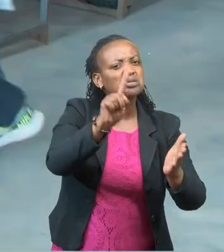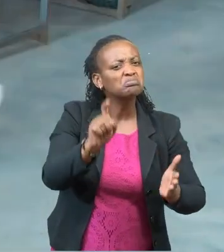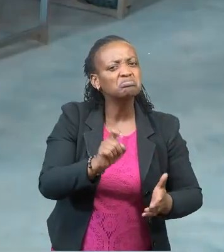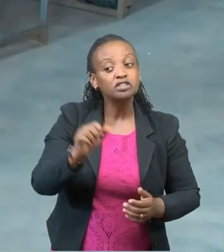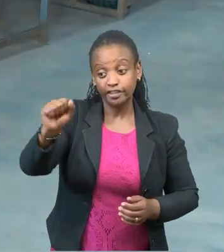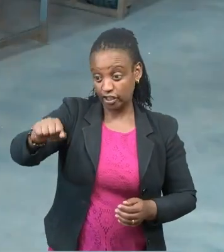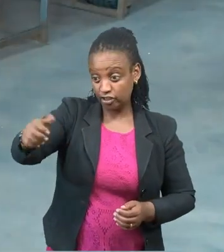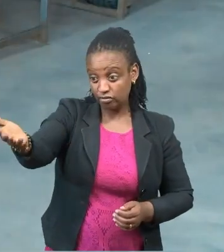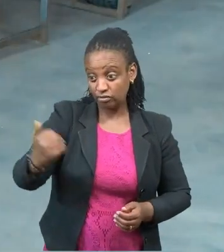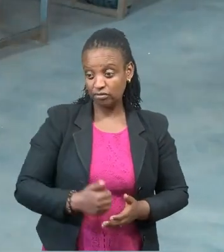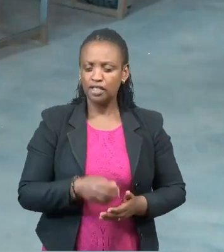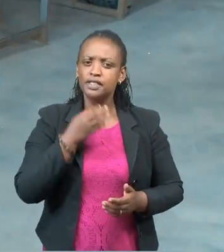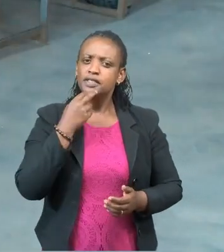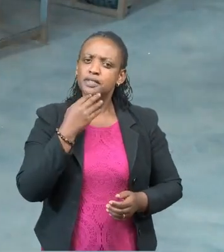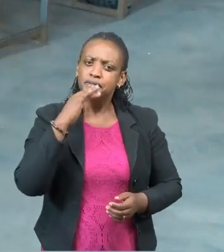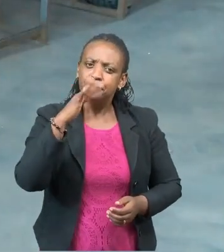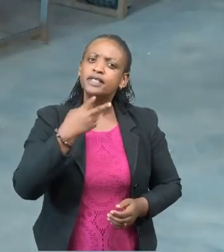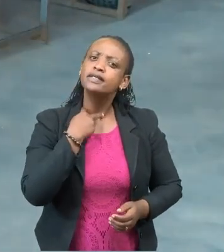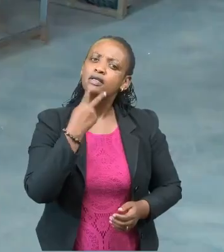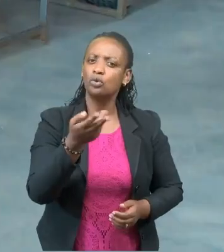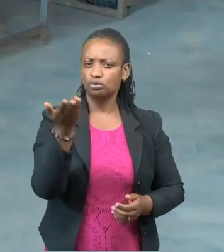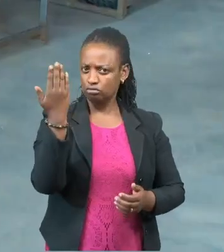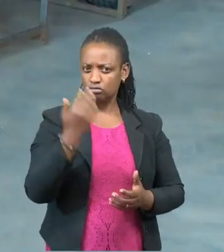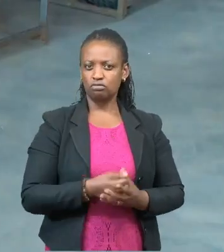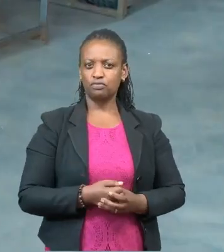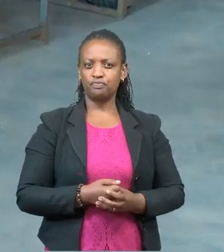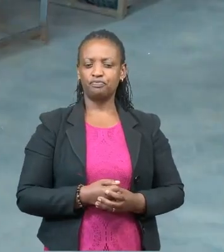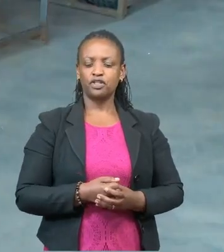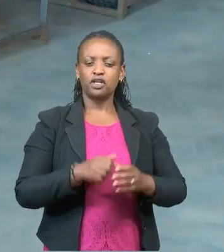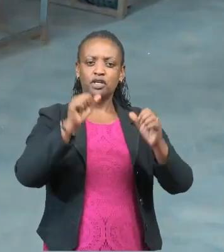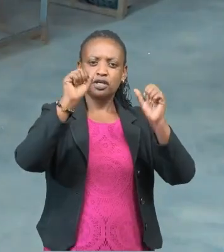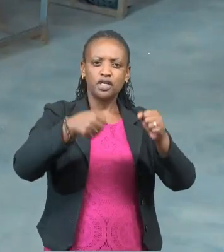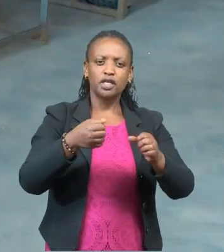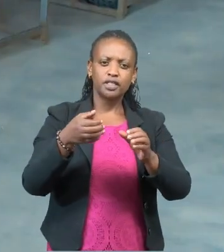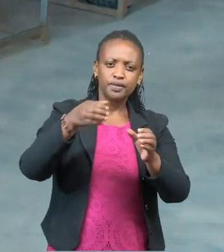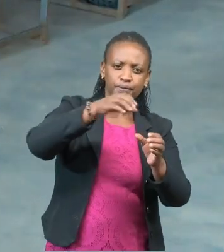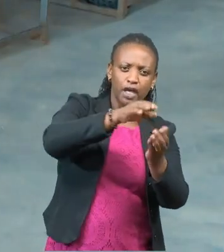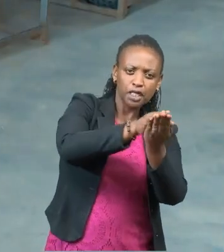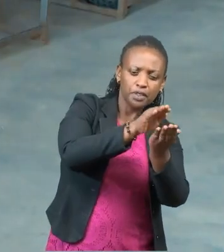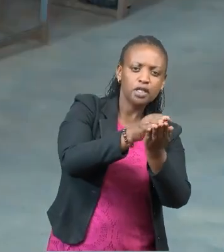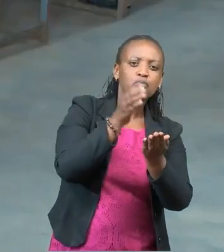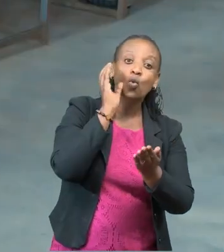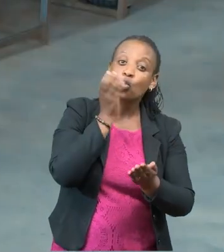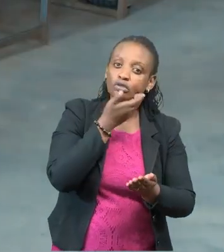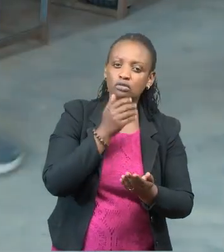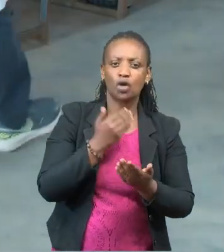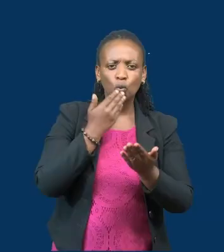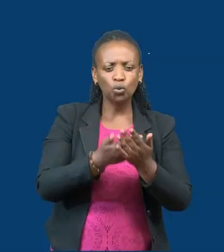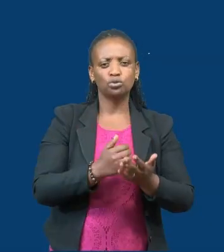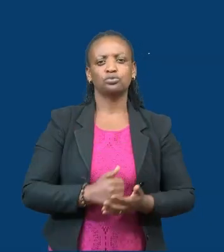for? Yes? And speak louder. To drink water.